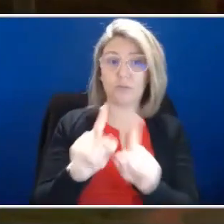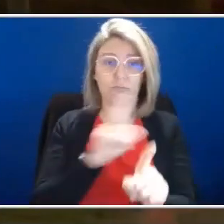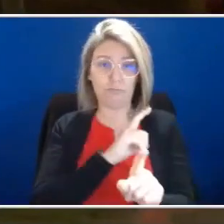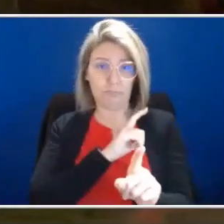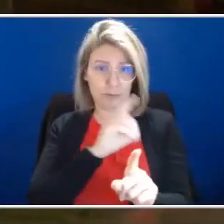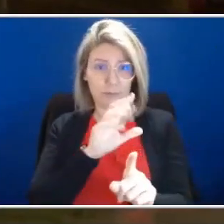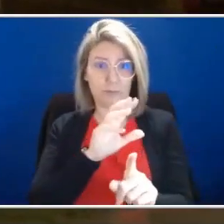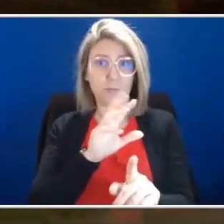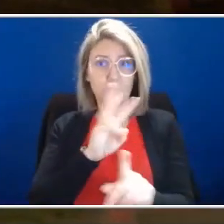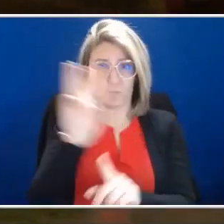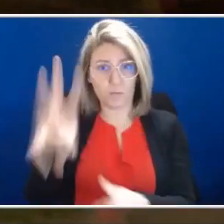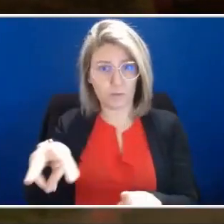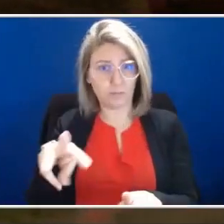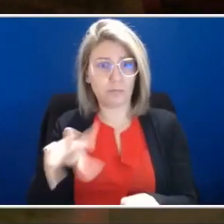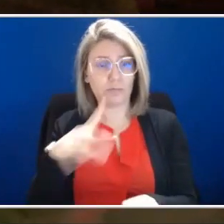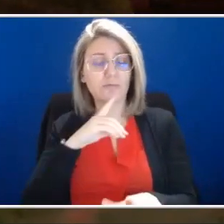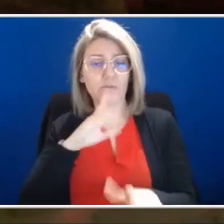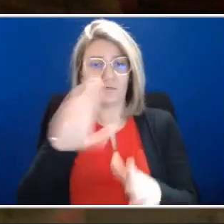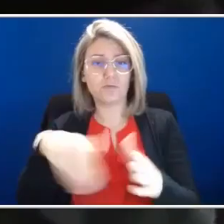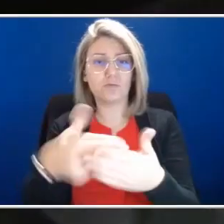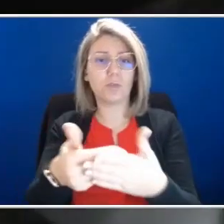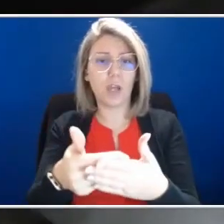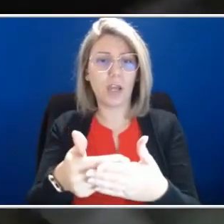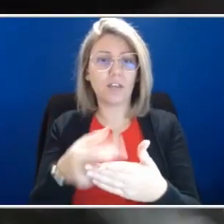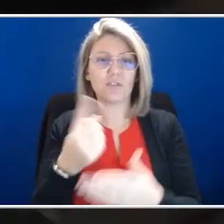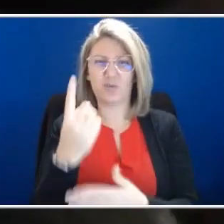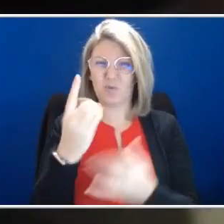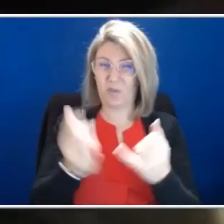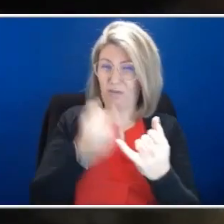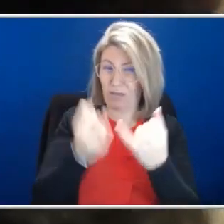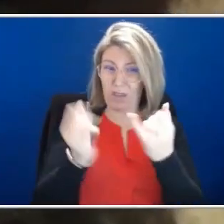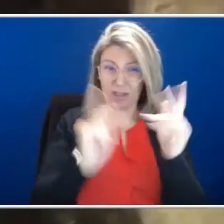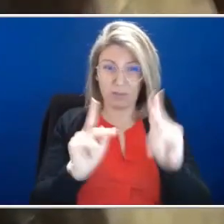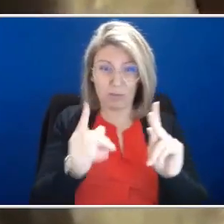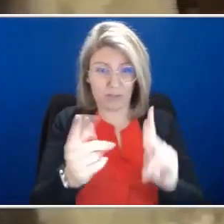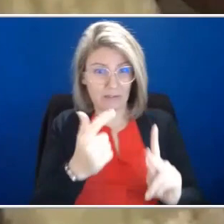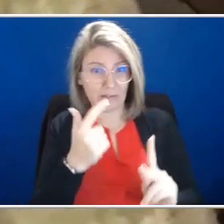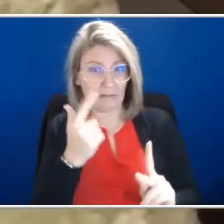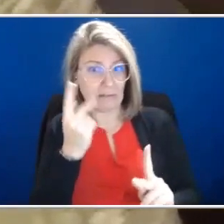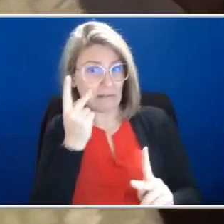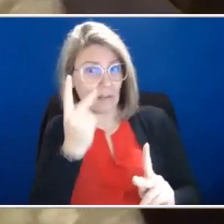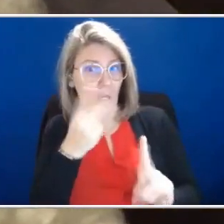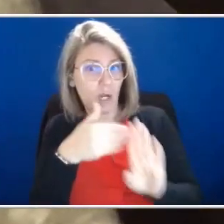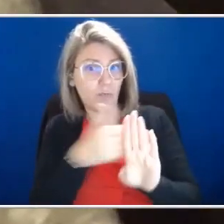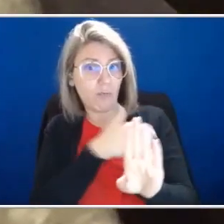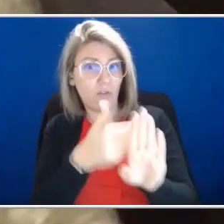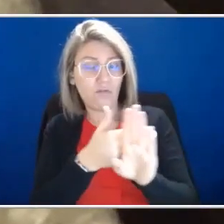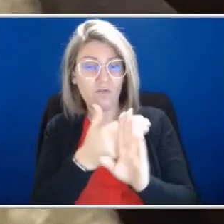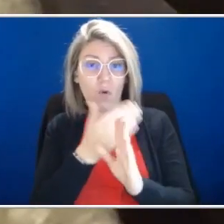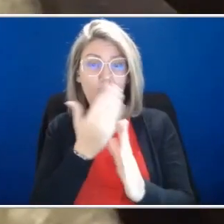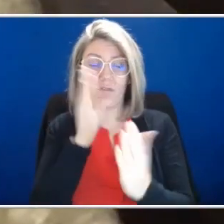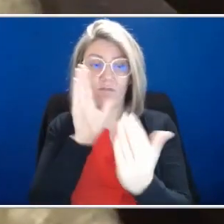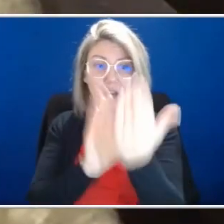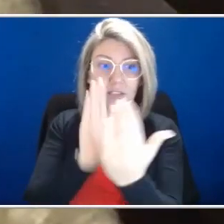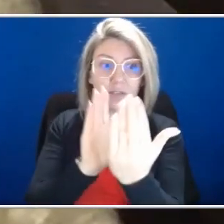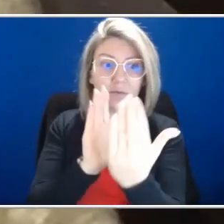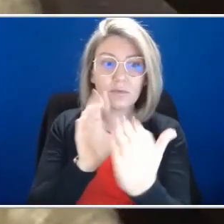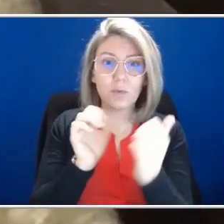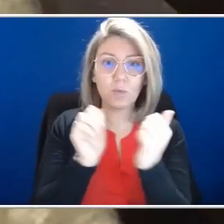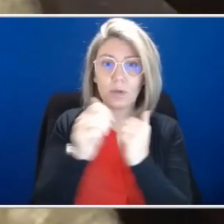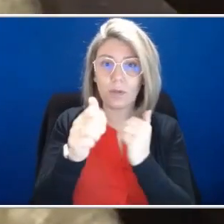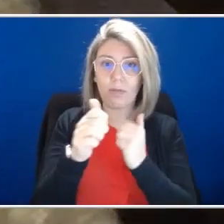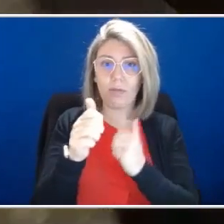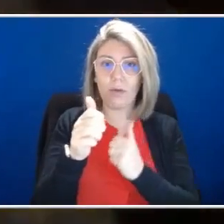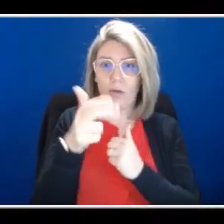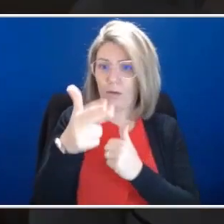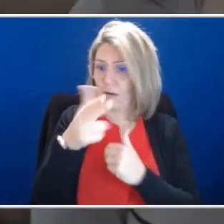2 shots fired. She would be one of the last people he saw before coming face to face with the gunman. When I walked around the corner of the house, he